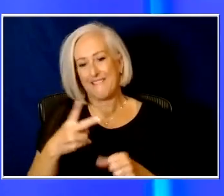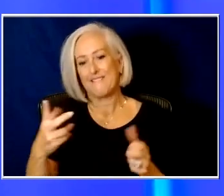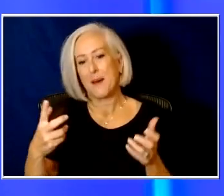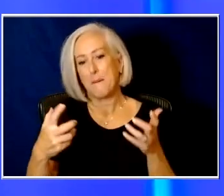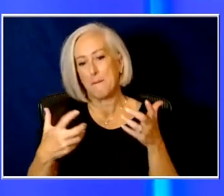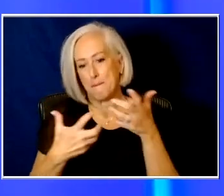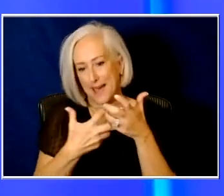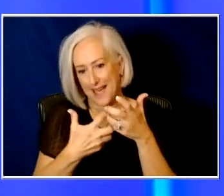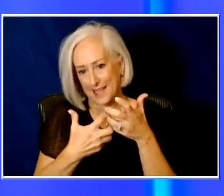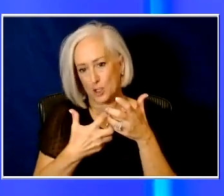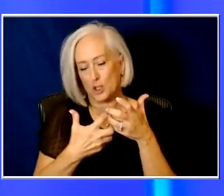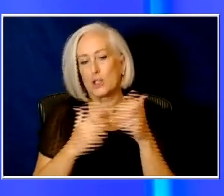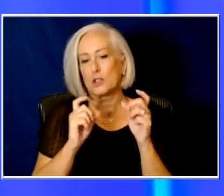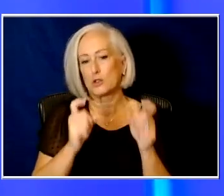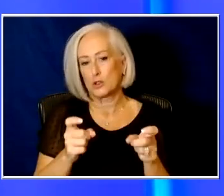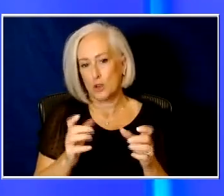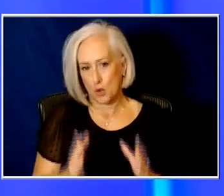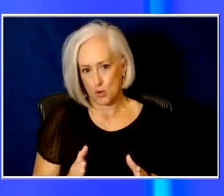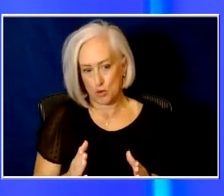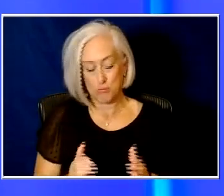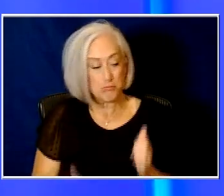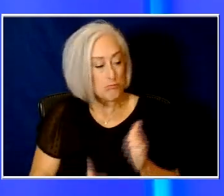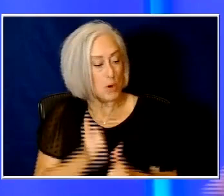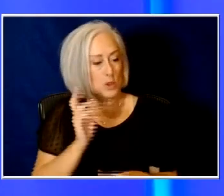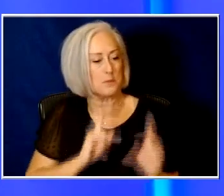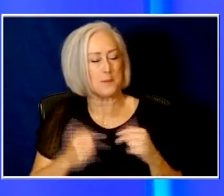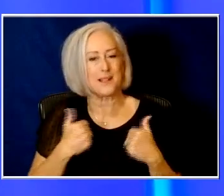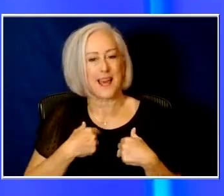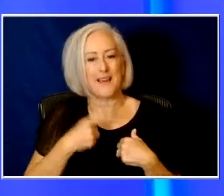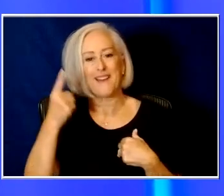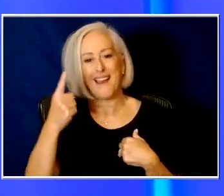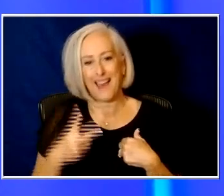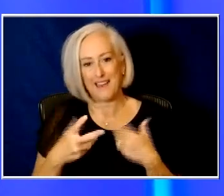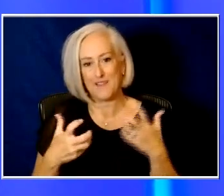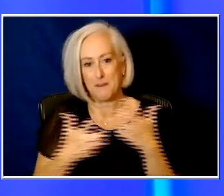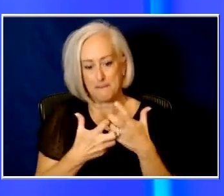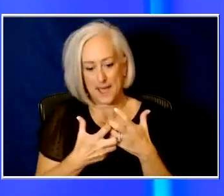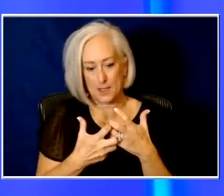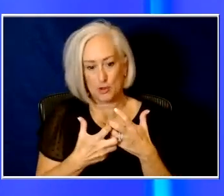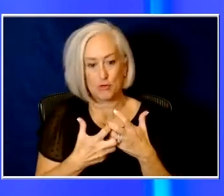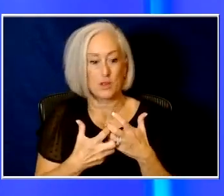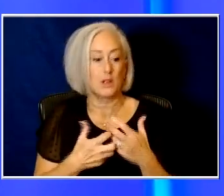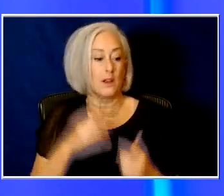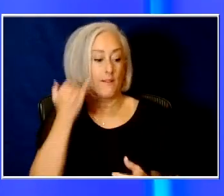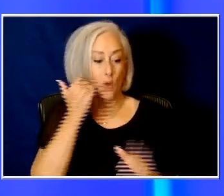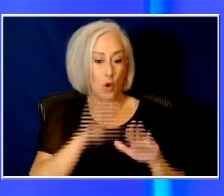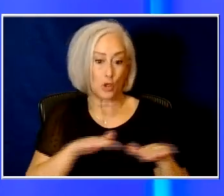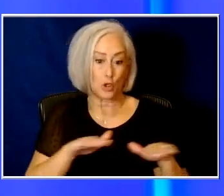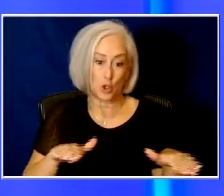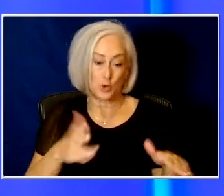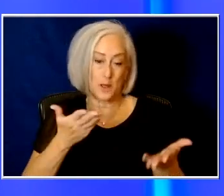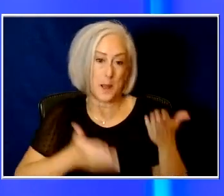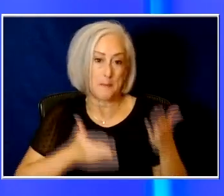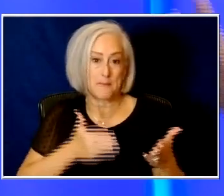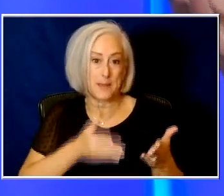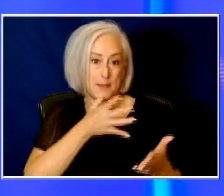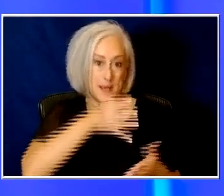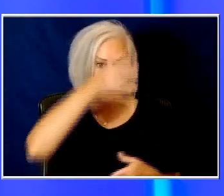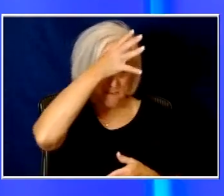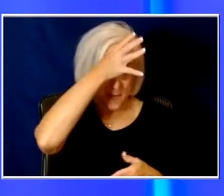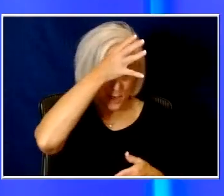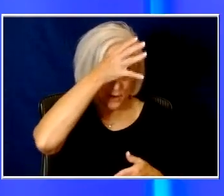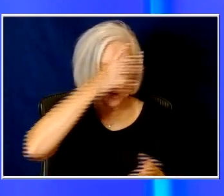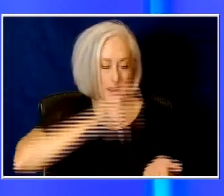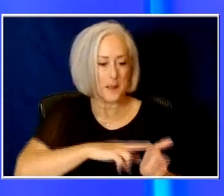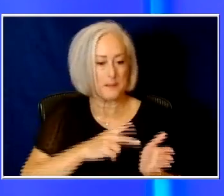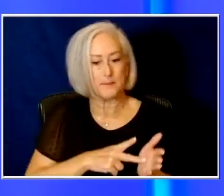half-match donors. These are usually for children, it could be the parent, a half-match. You know, each of one of us has inherited half our genes